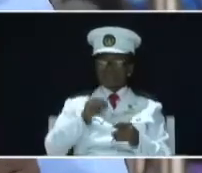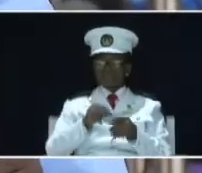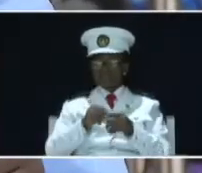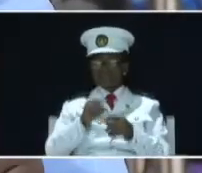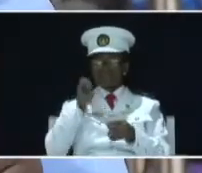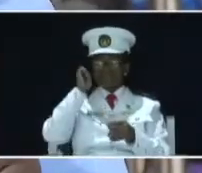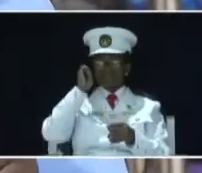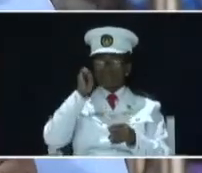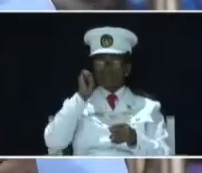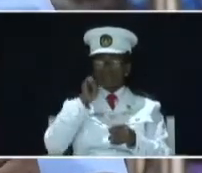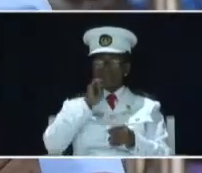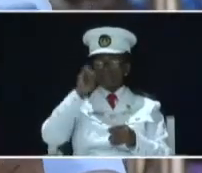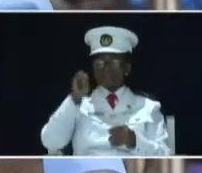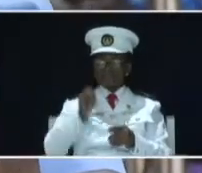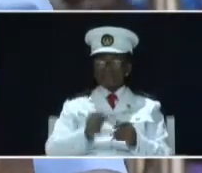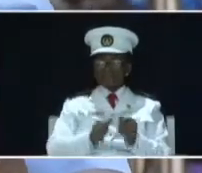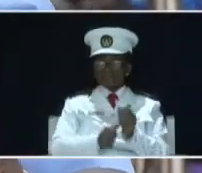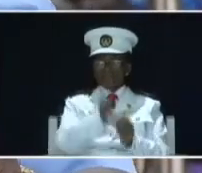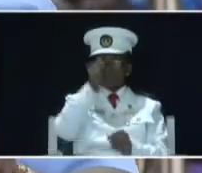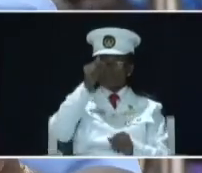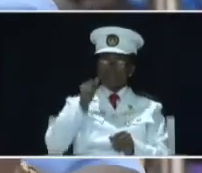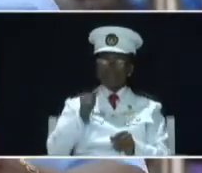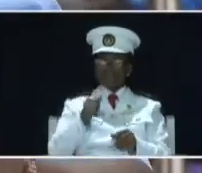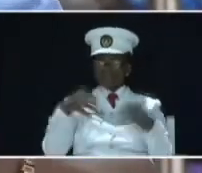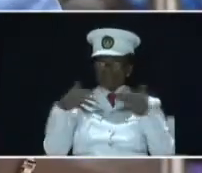is almost frightening.